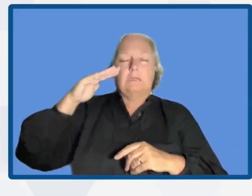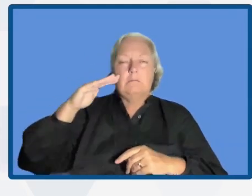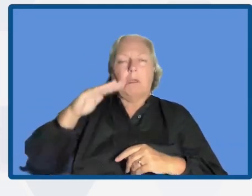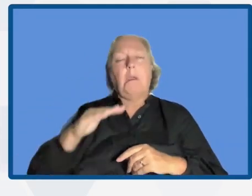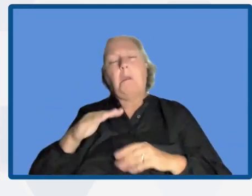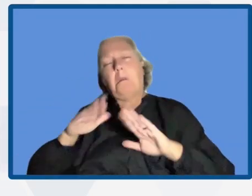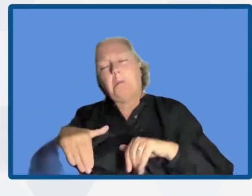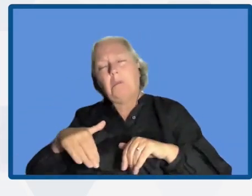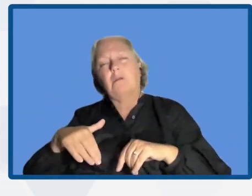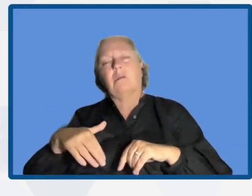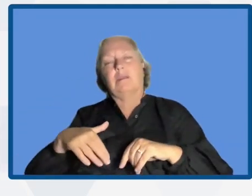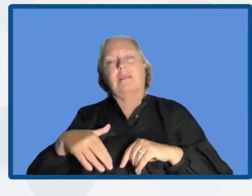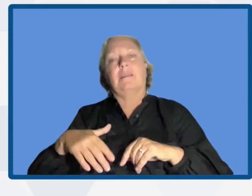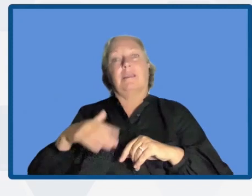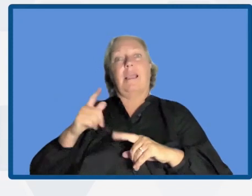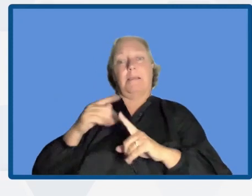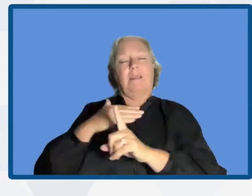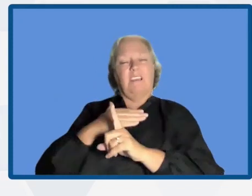is increasing, and